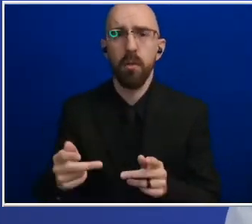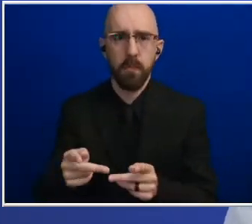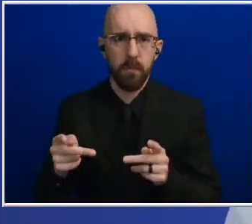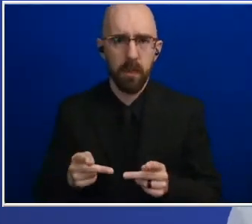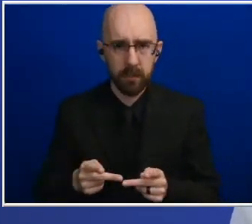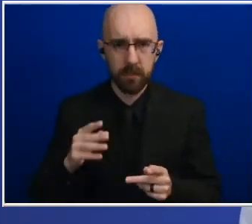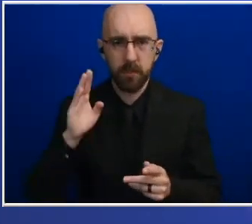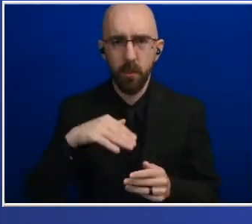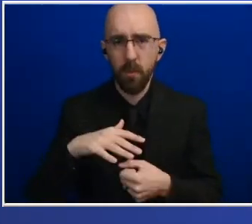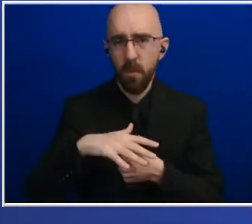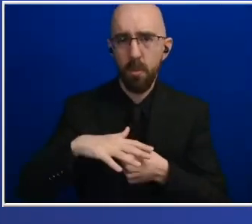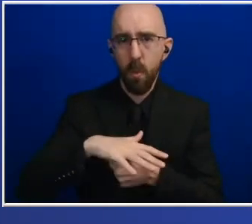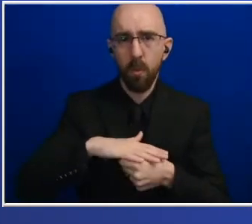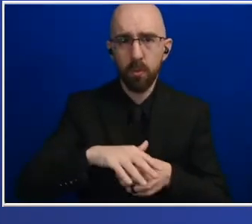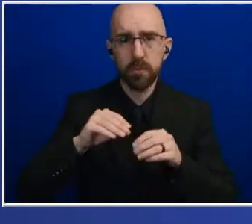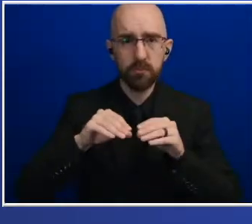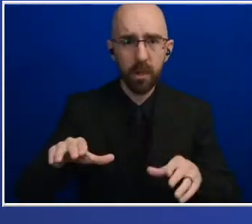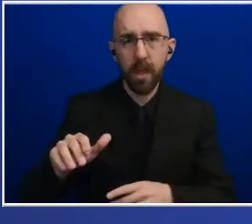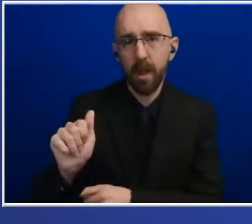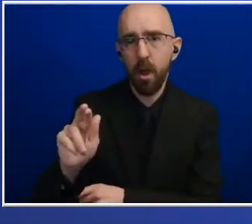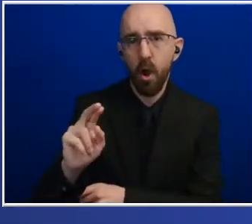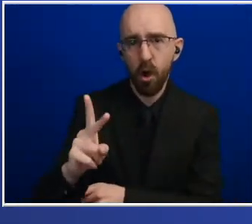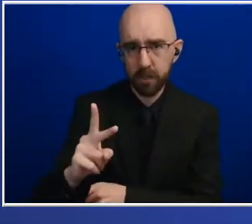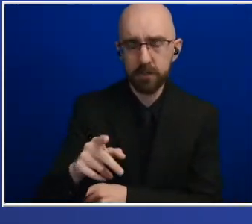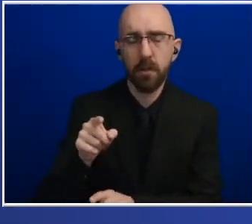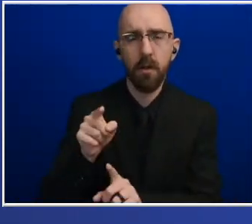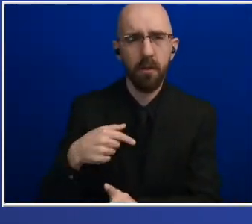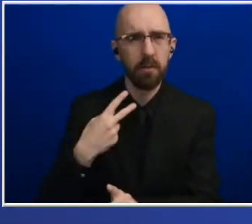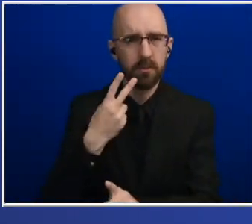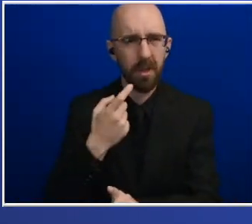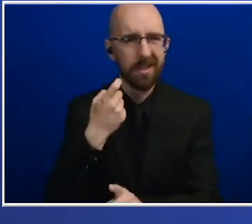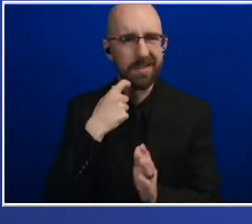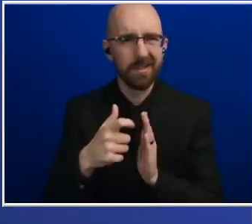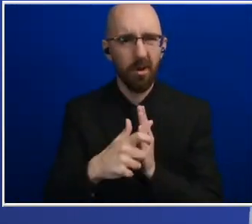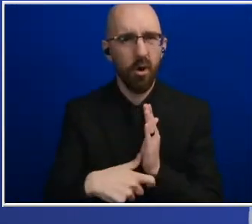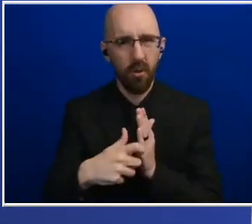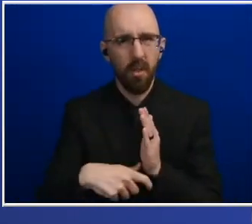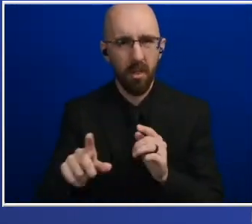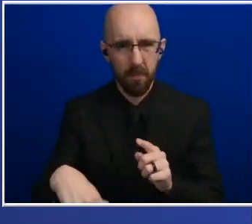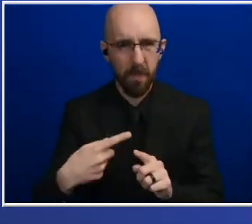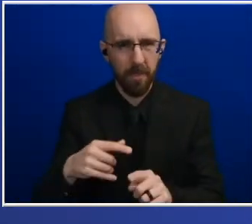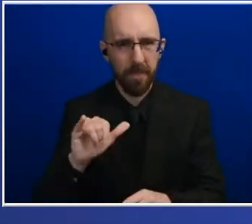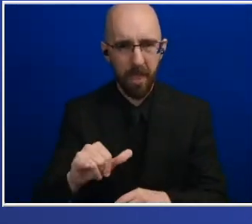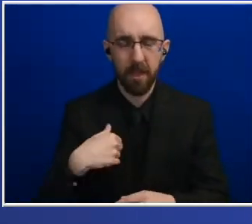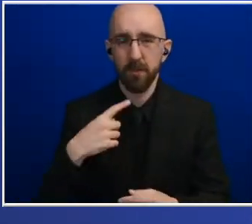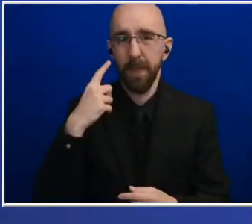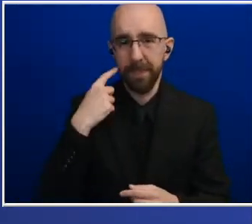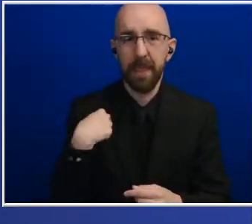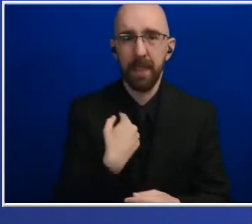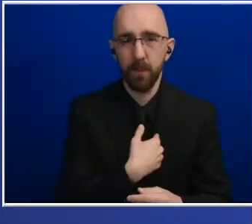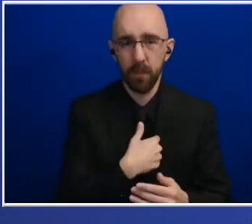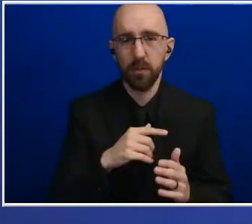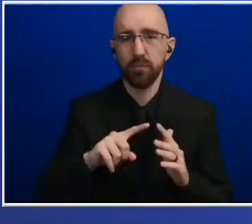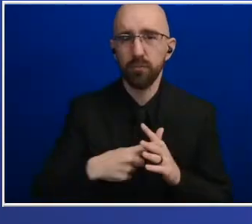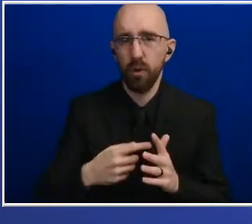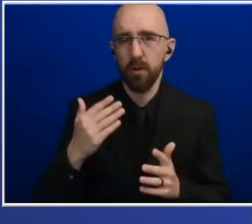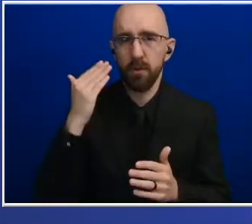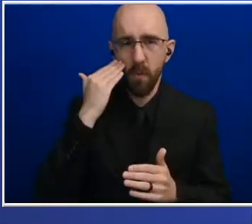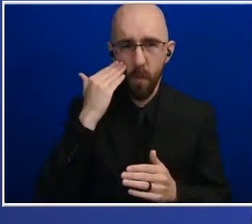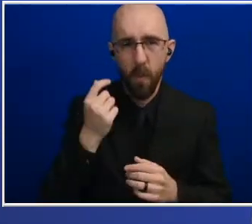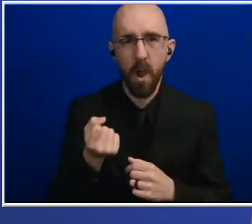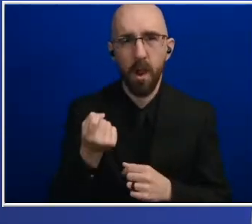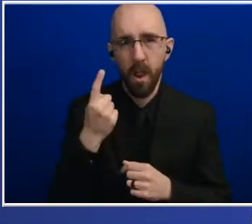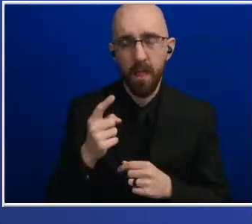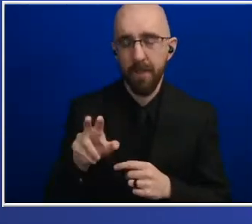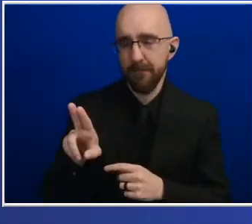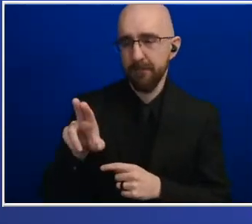spread within Arkansas. I just saw an article recently. So I think we are getting to know and understand that this virus now is